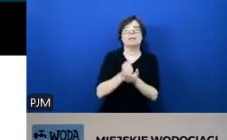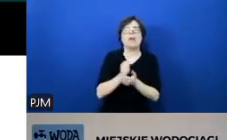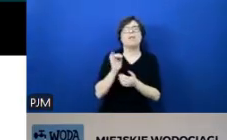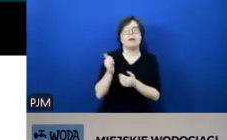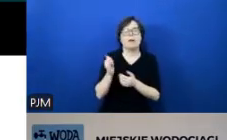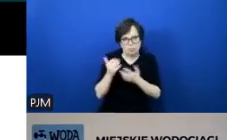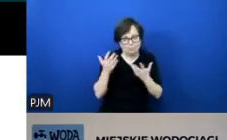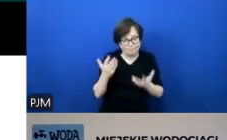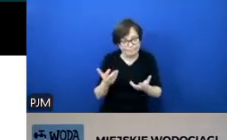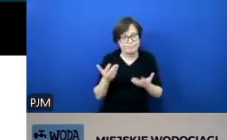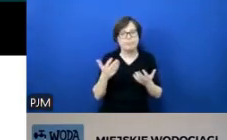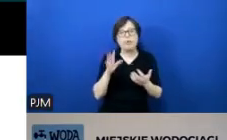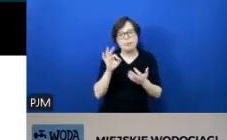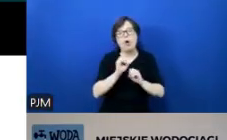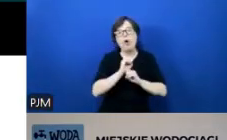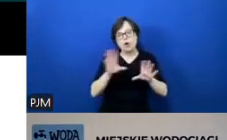Quality